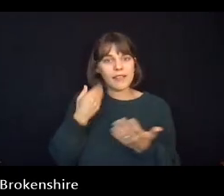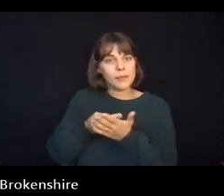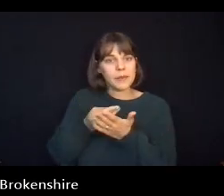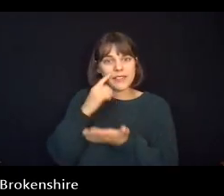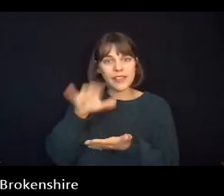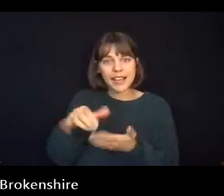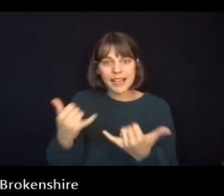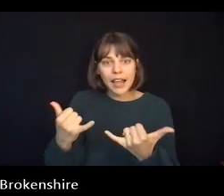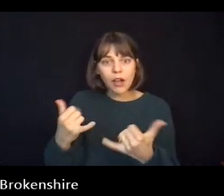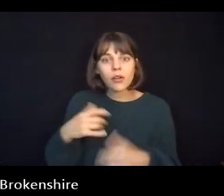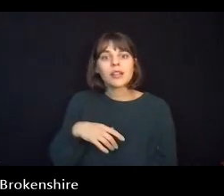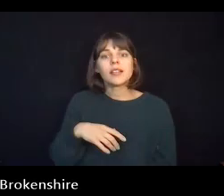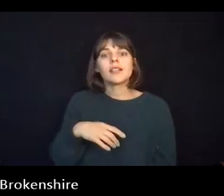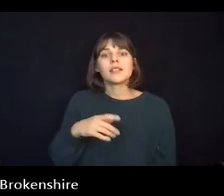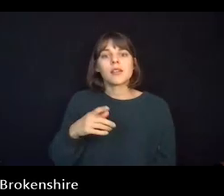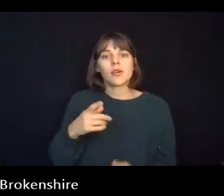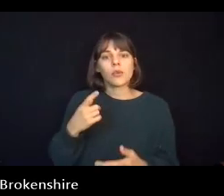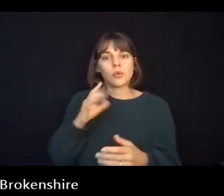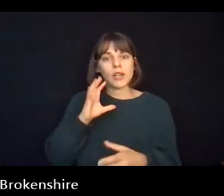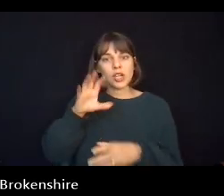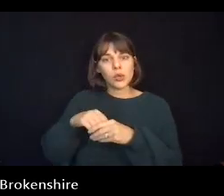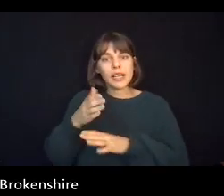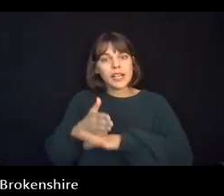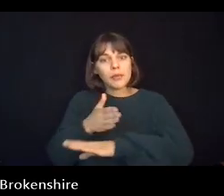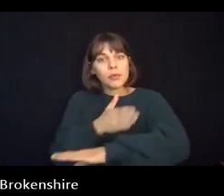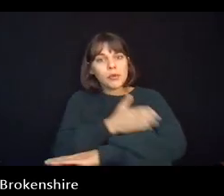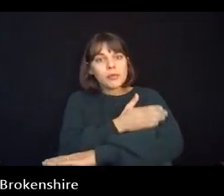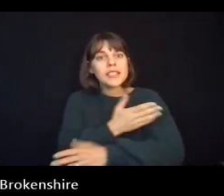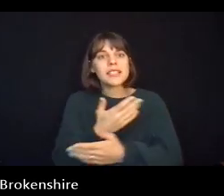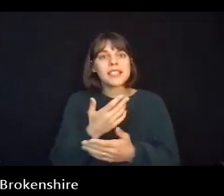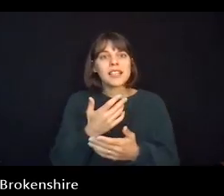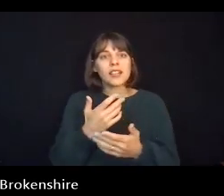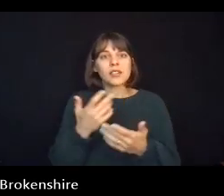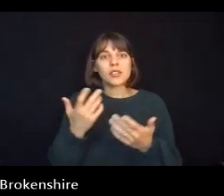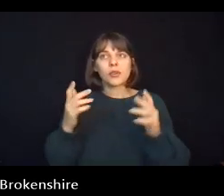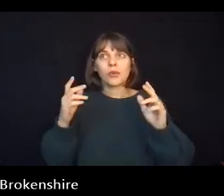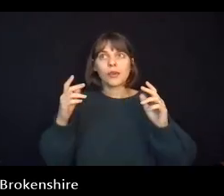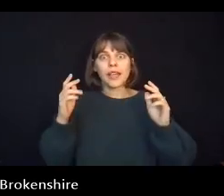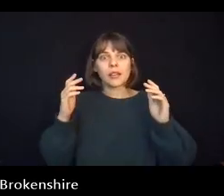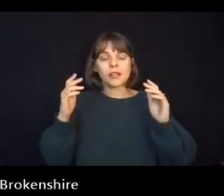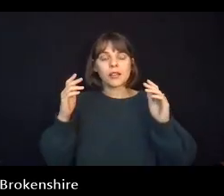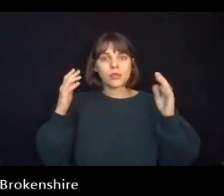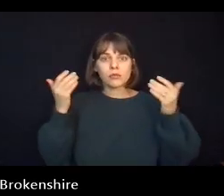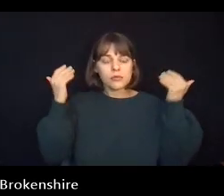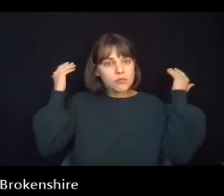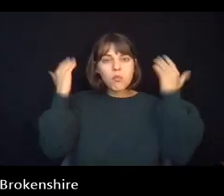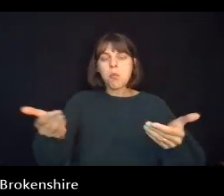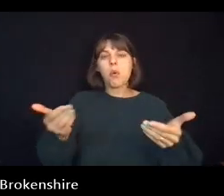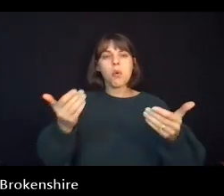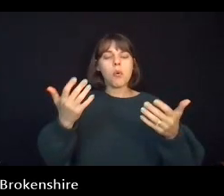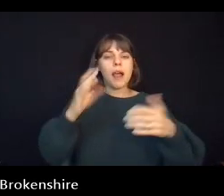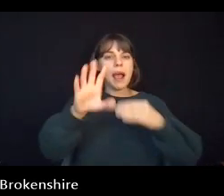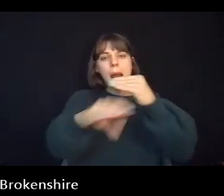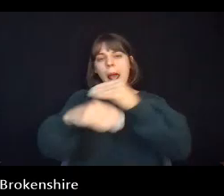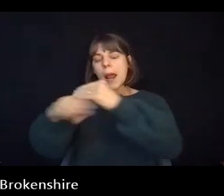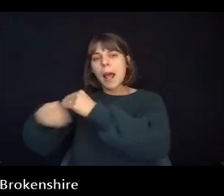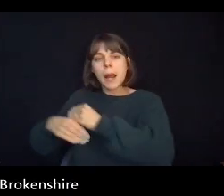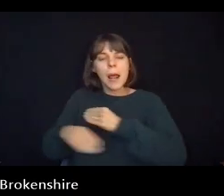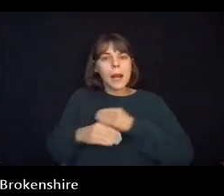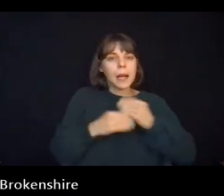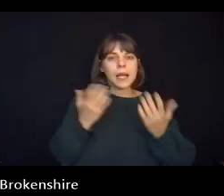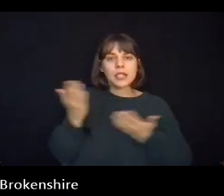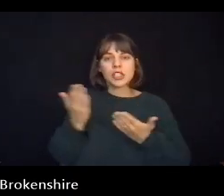to get service out there. We're not saying going ham and adding, does anyone say that anymore? I'm so sorry, but not going crazy and adding a whole bunch of service, but